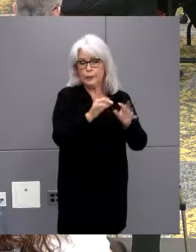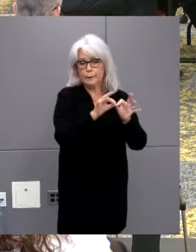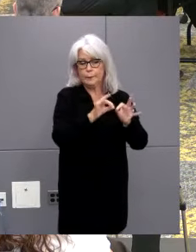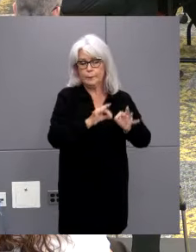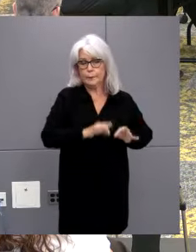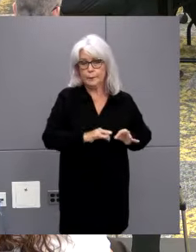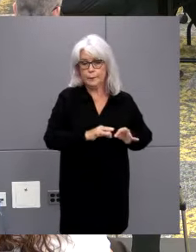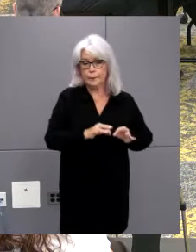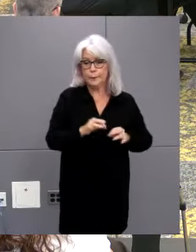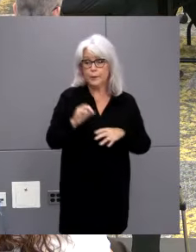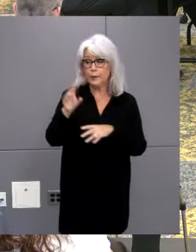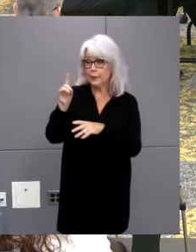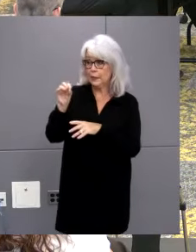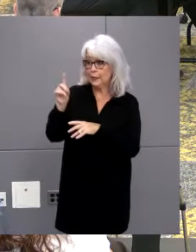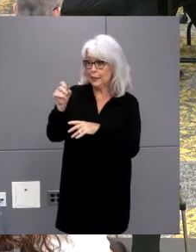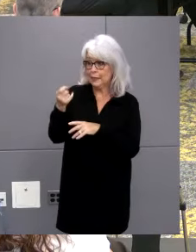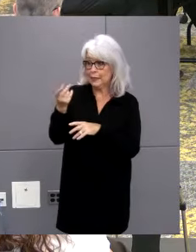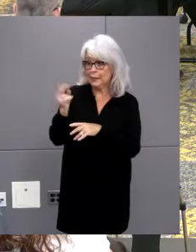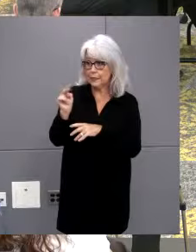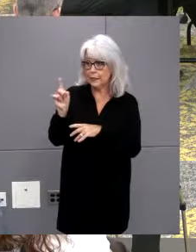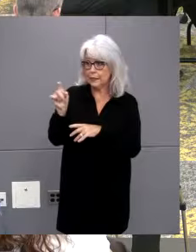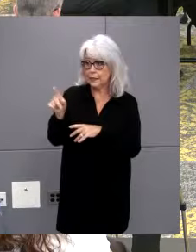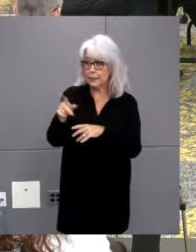Okay. Trustee Dotson?